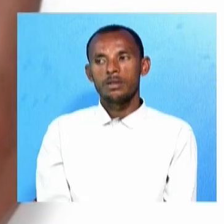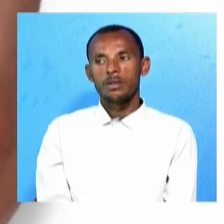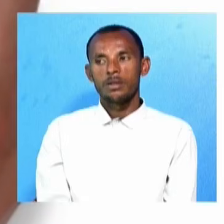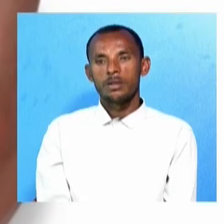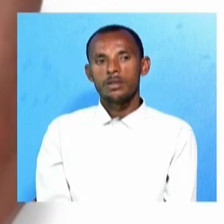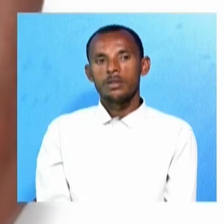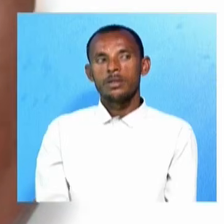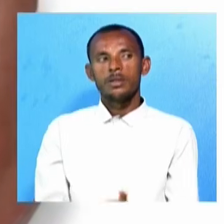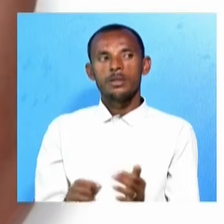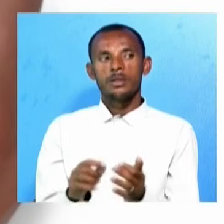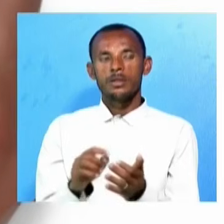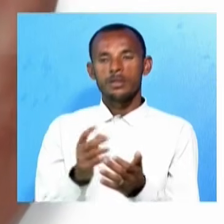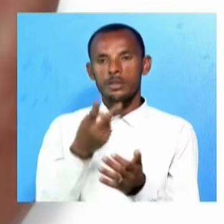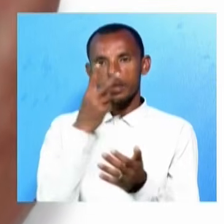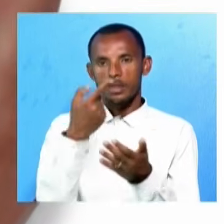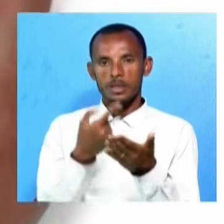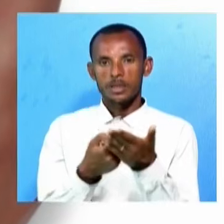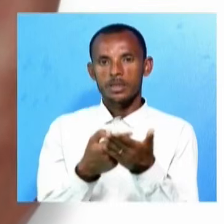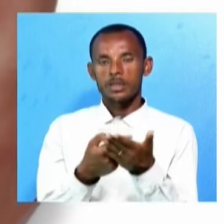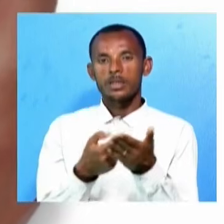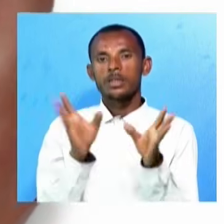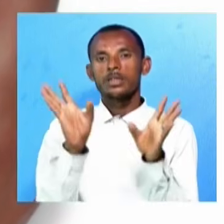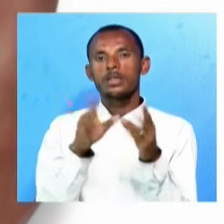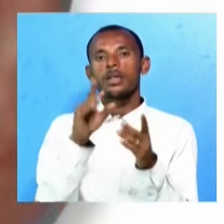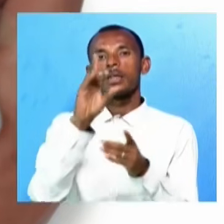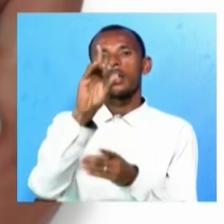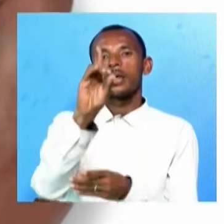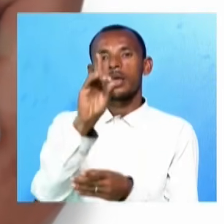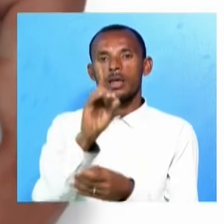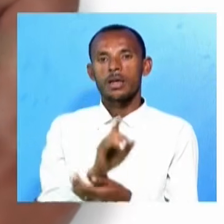Take this one. Set D